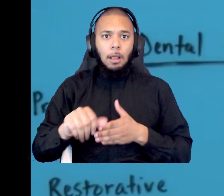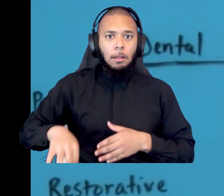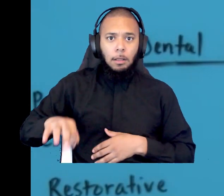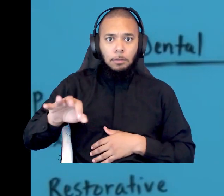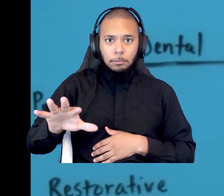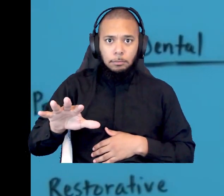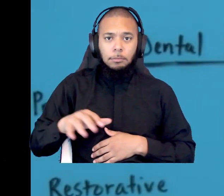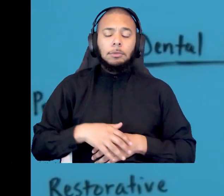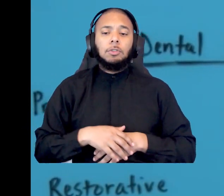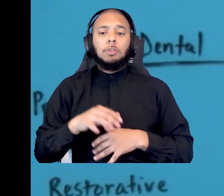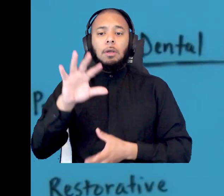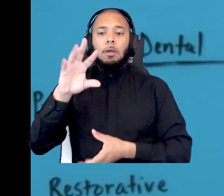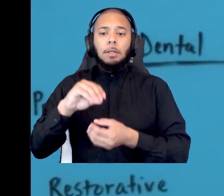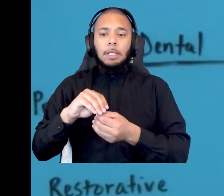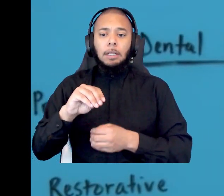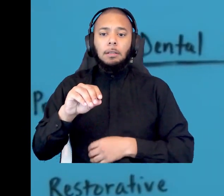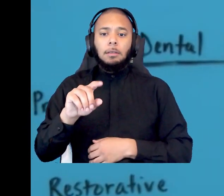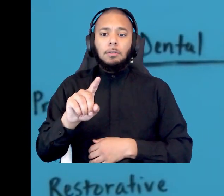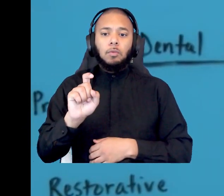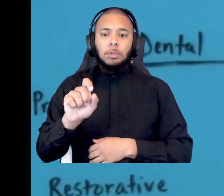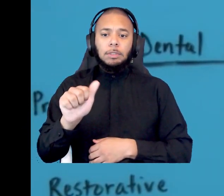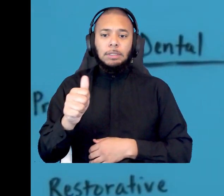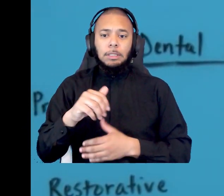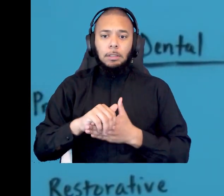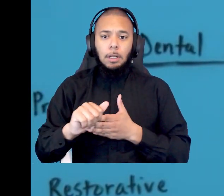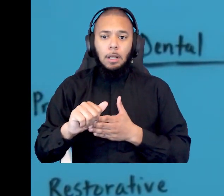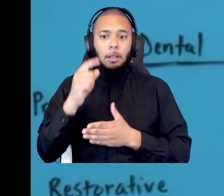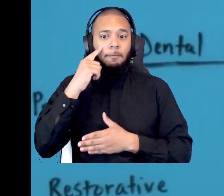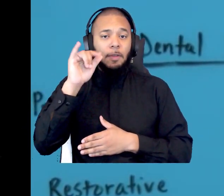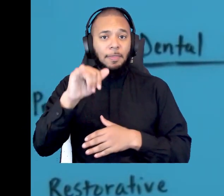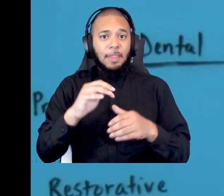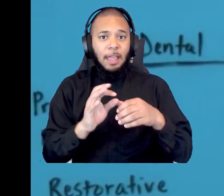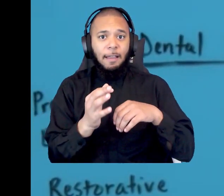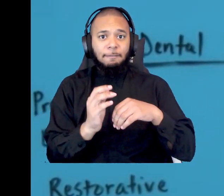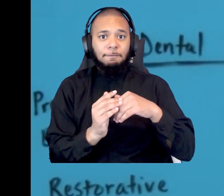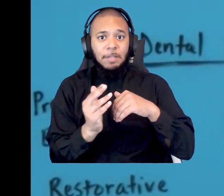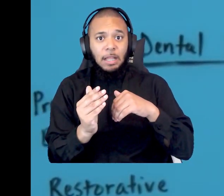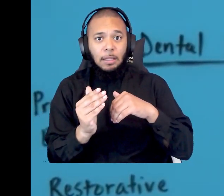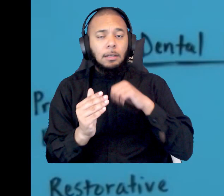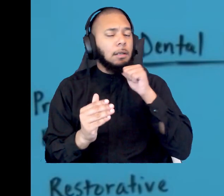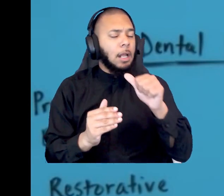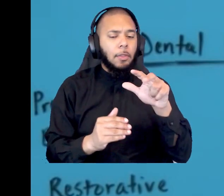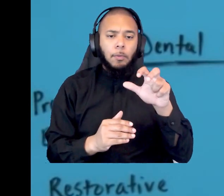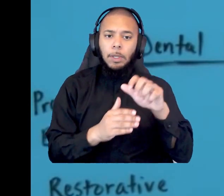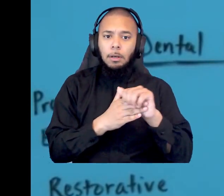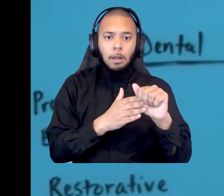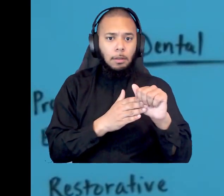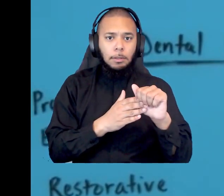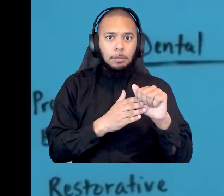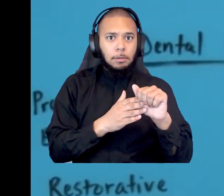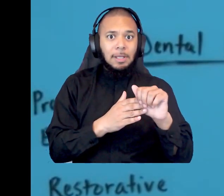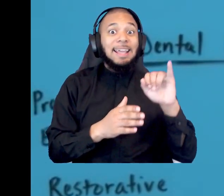$110, right? So you're going to pay $110 for this filling instead of the full $300.